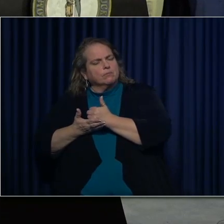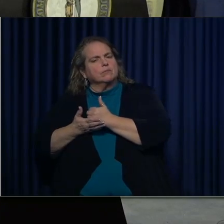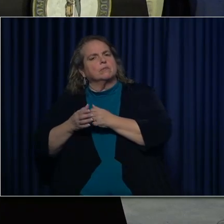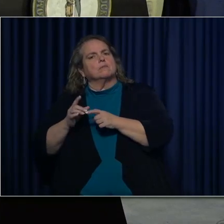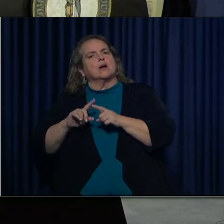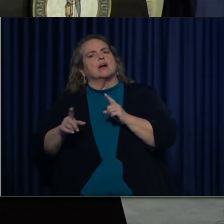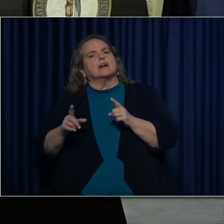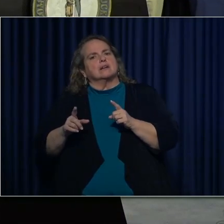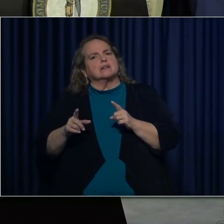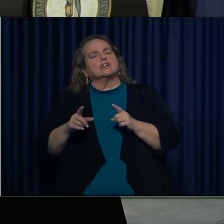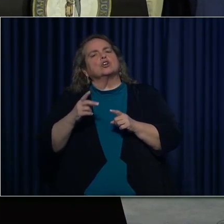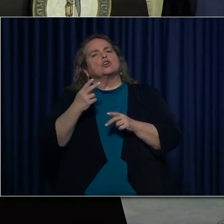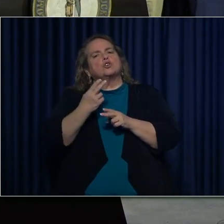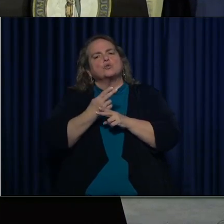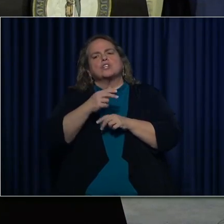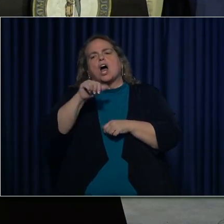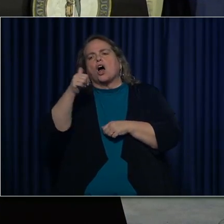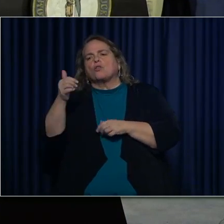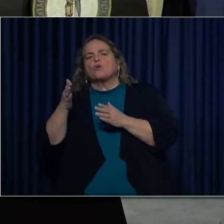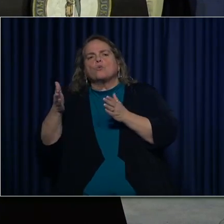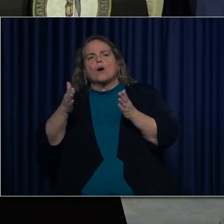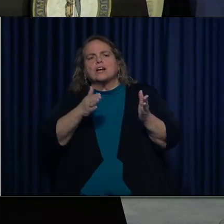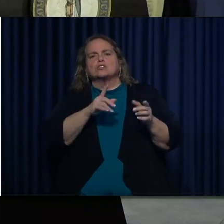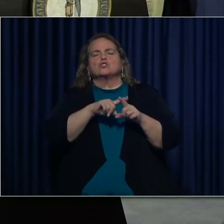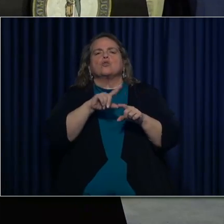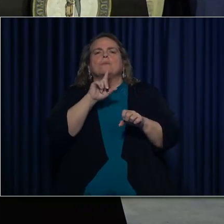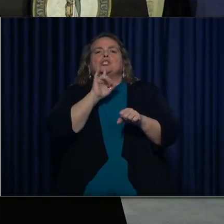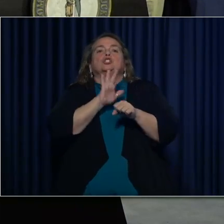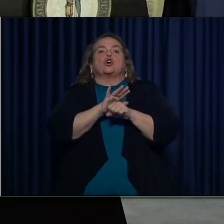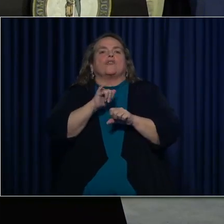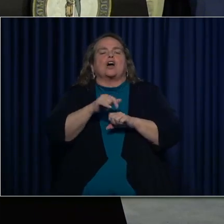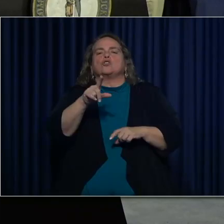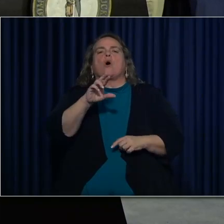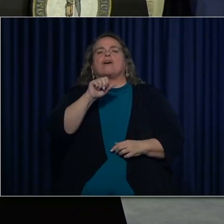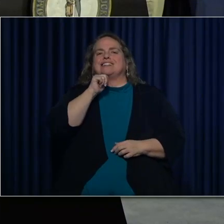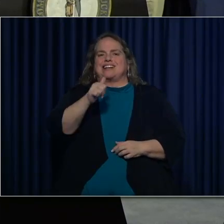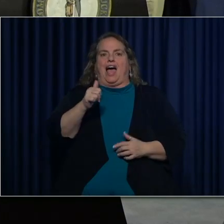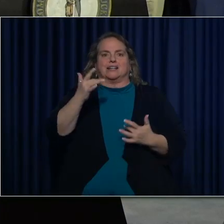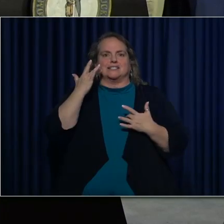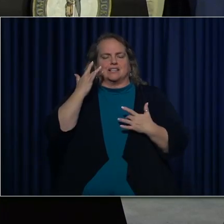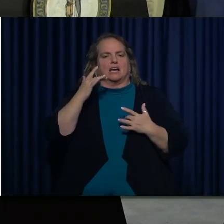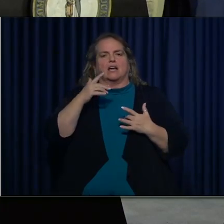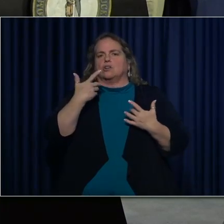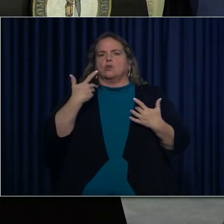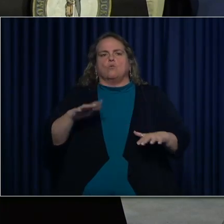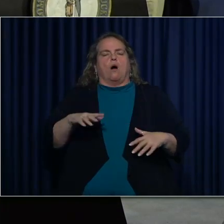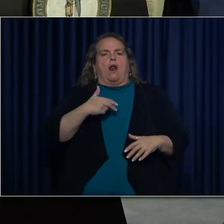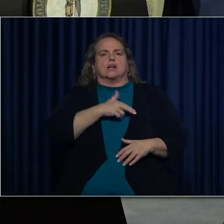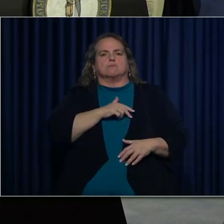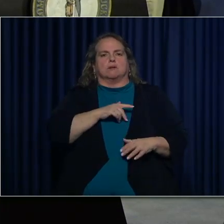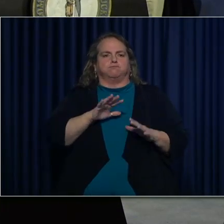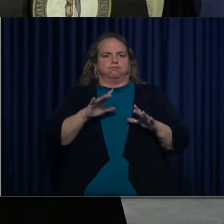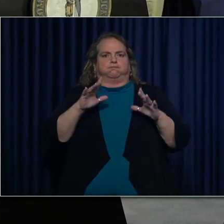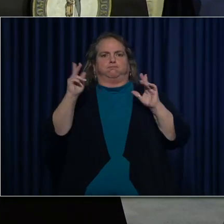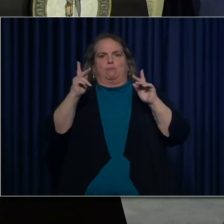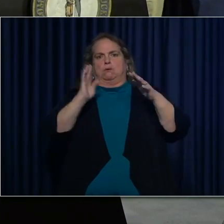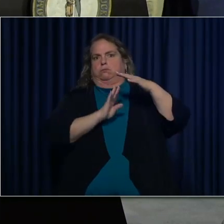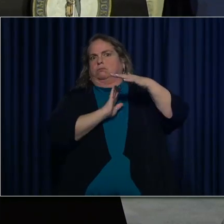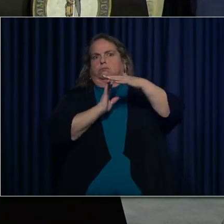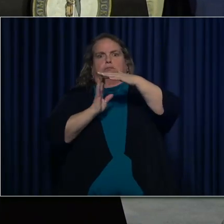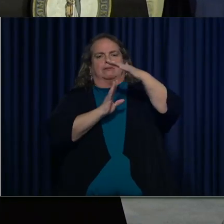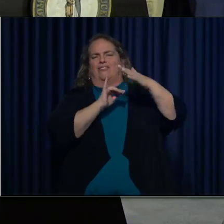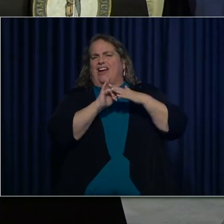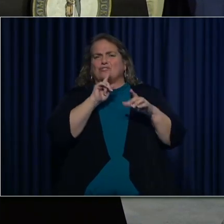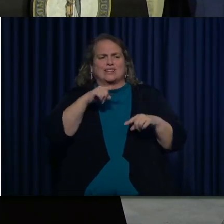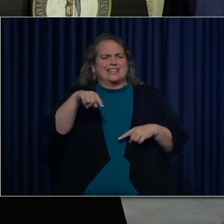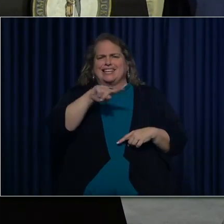reassurance, please use the other avenues available for reassurance that don't require congesting hospitals and doctor offices and congregating people that may